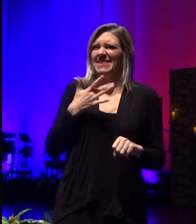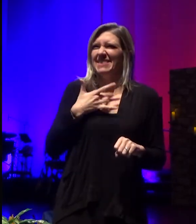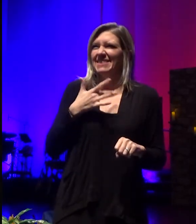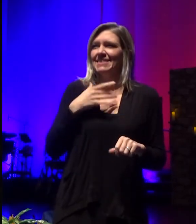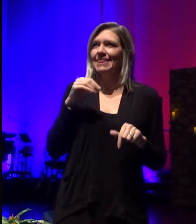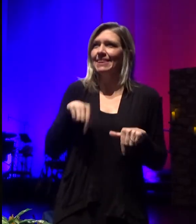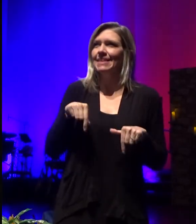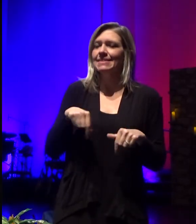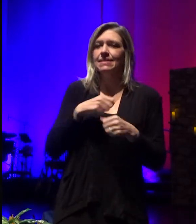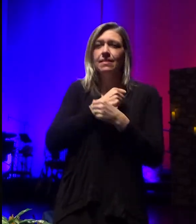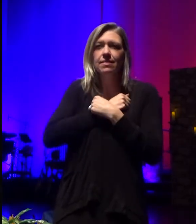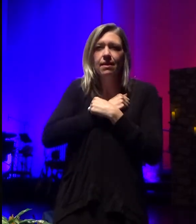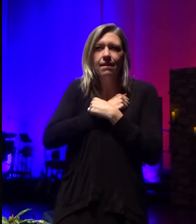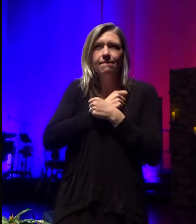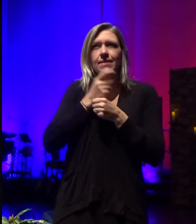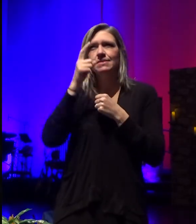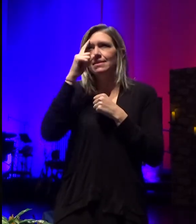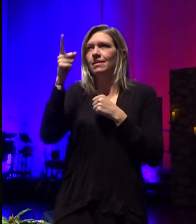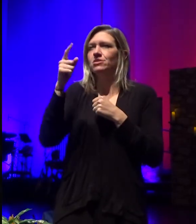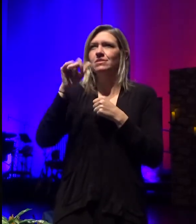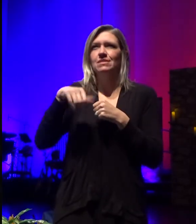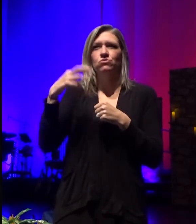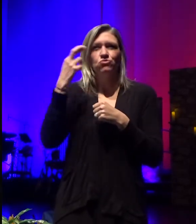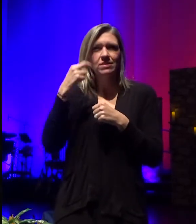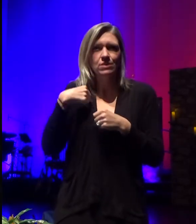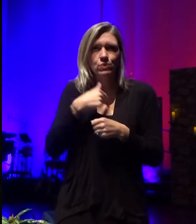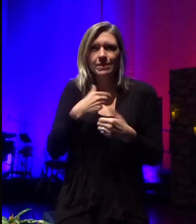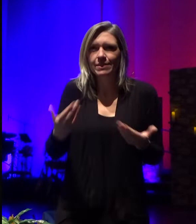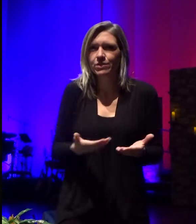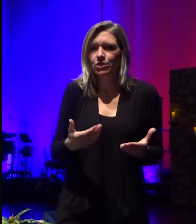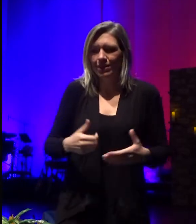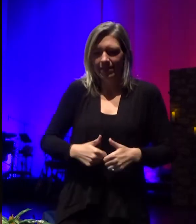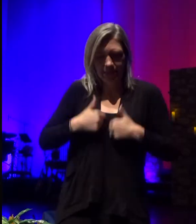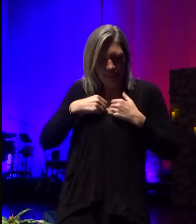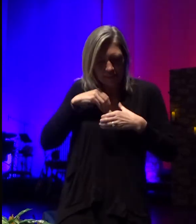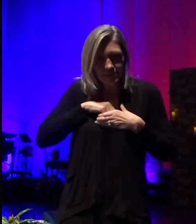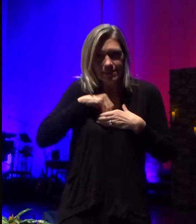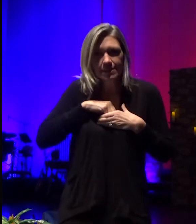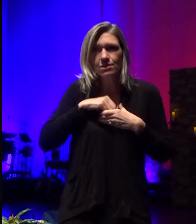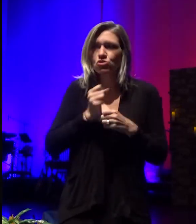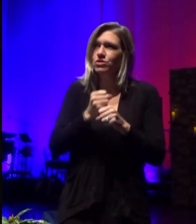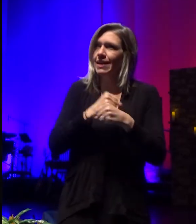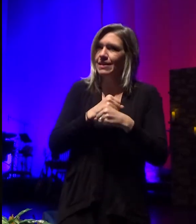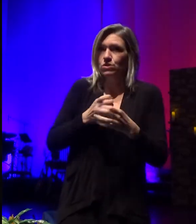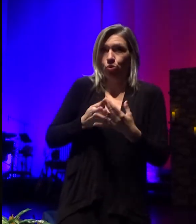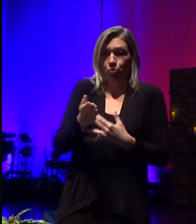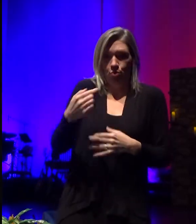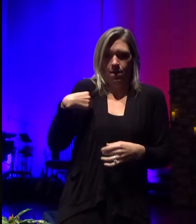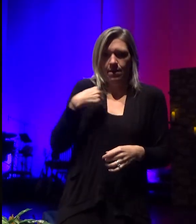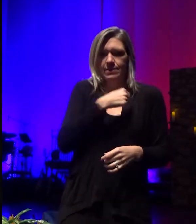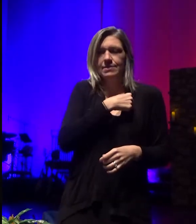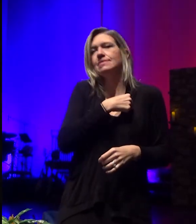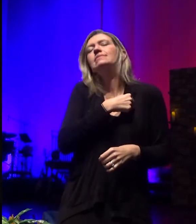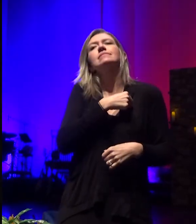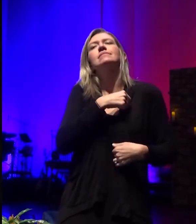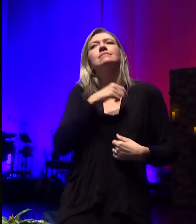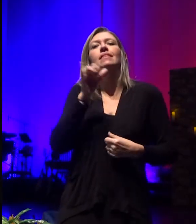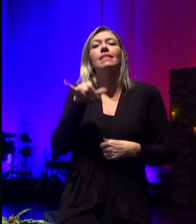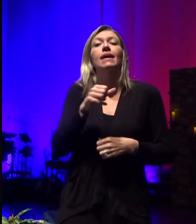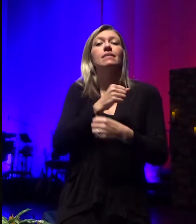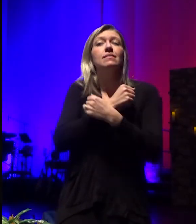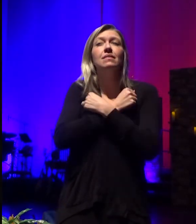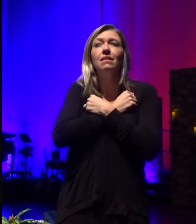love intelligence that brought us here, that lives within us, that creates through us, it